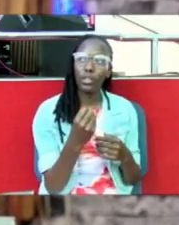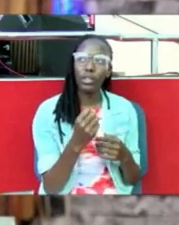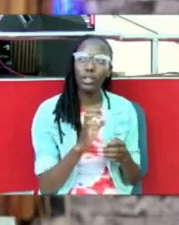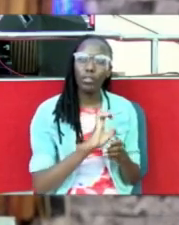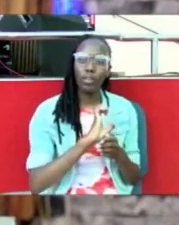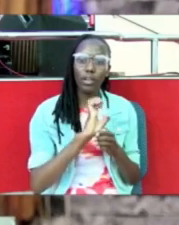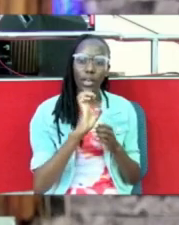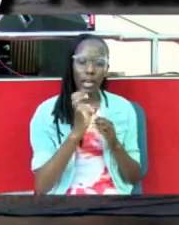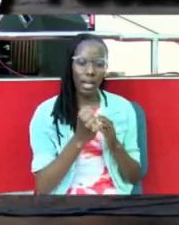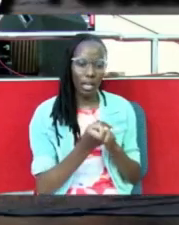kwamba baada ya siku zile 40,